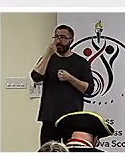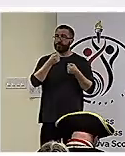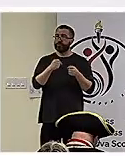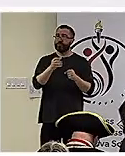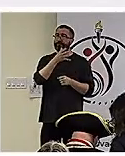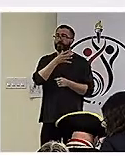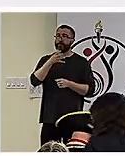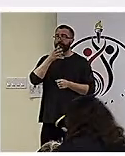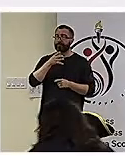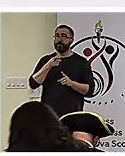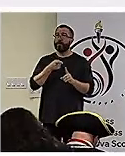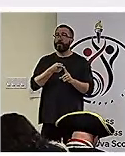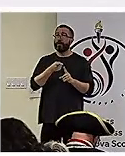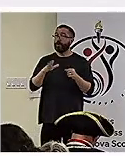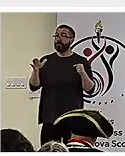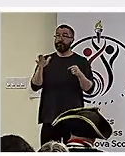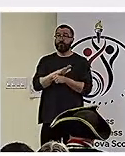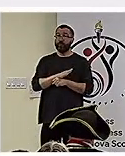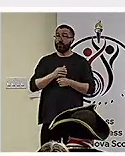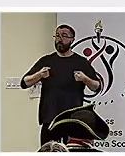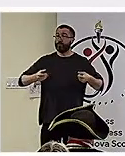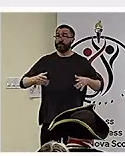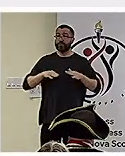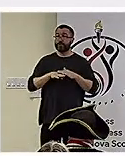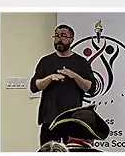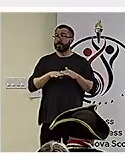largest fully wheelchair-accessible